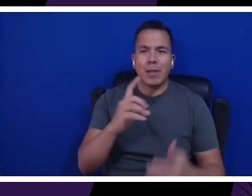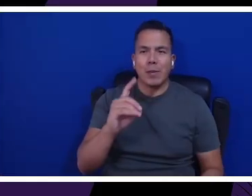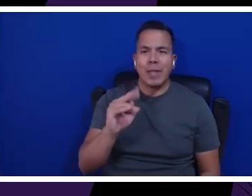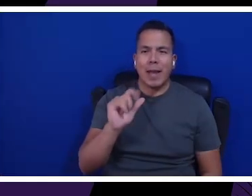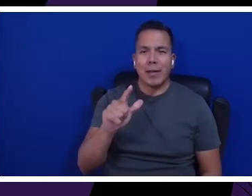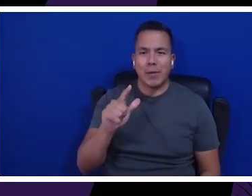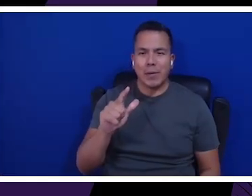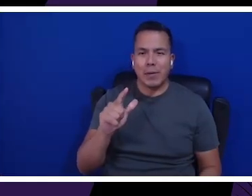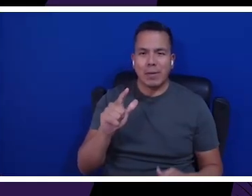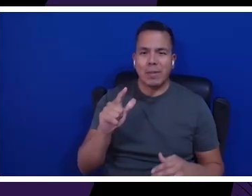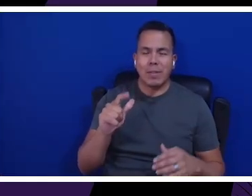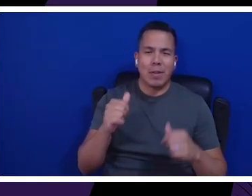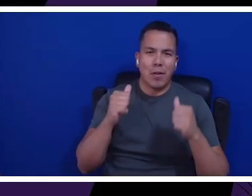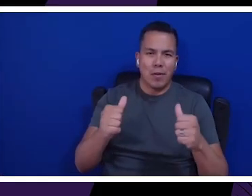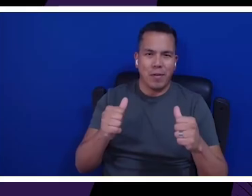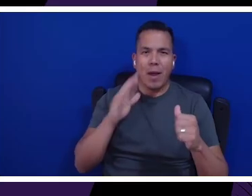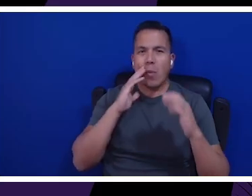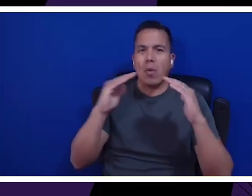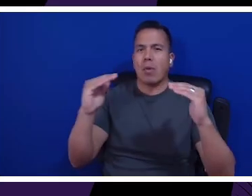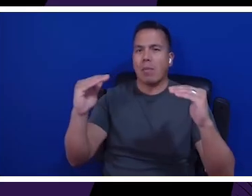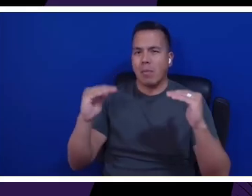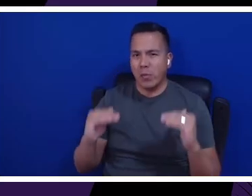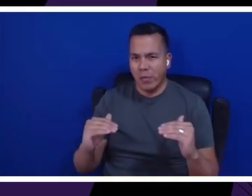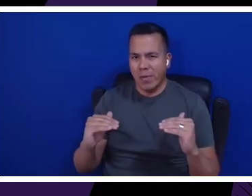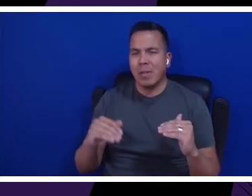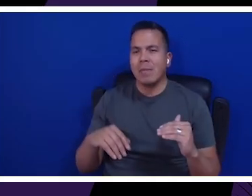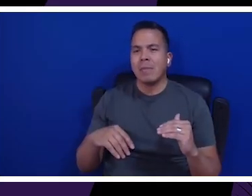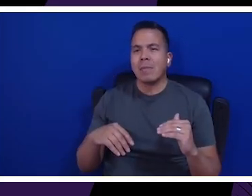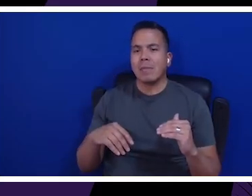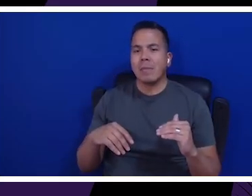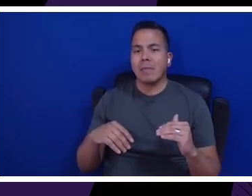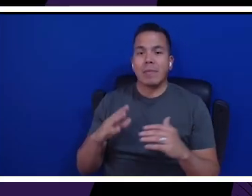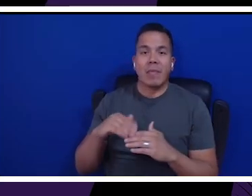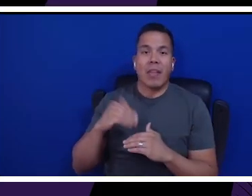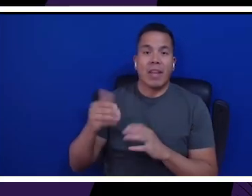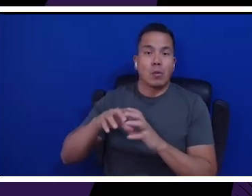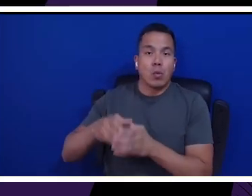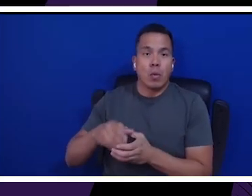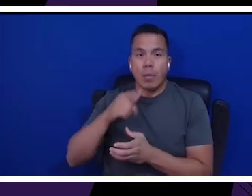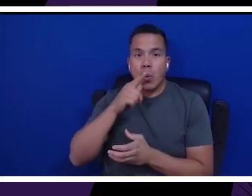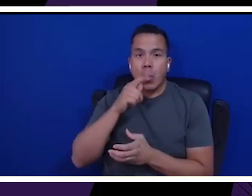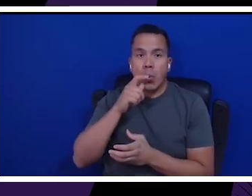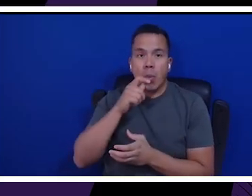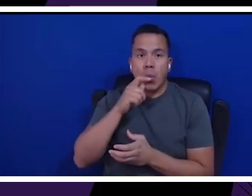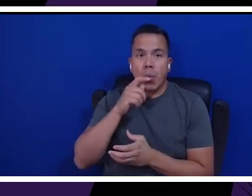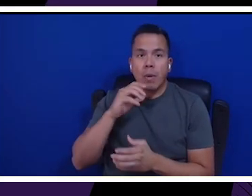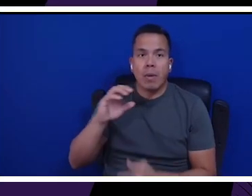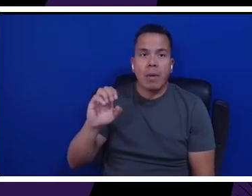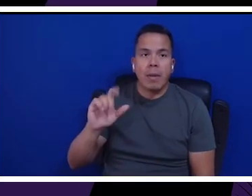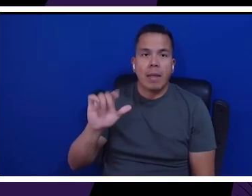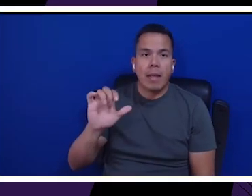All right, we'll move on to the next presenter. This next group is elekhlekha, the duo that